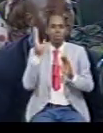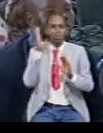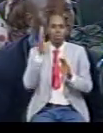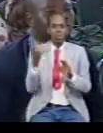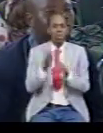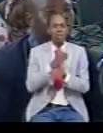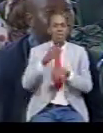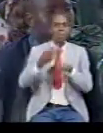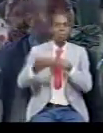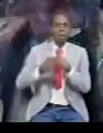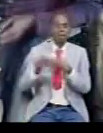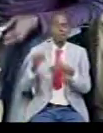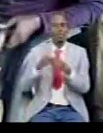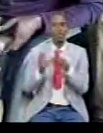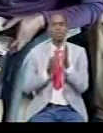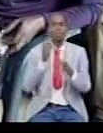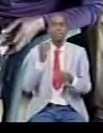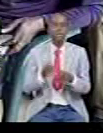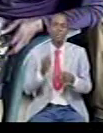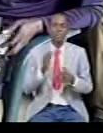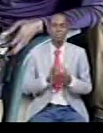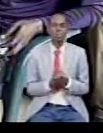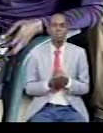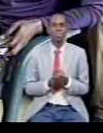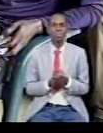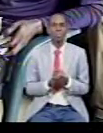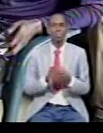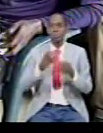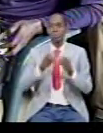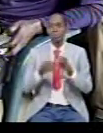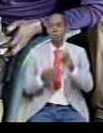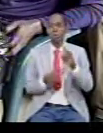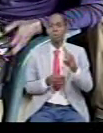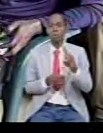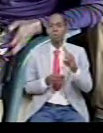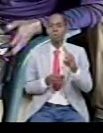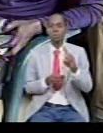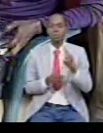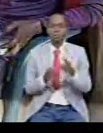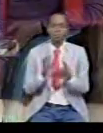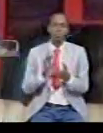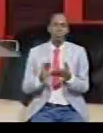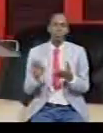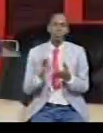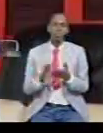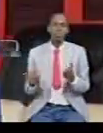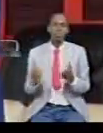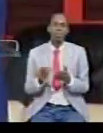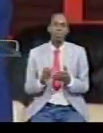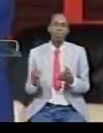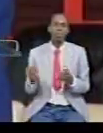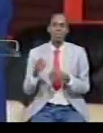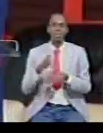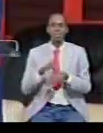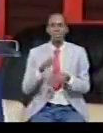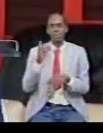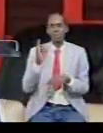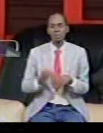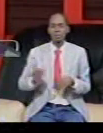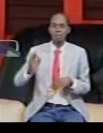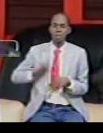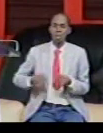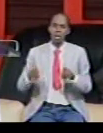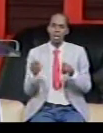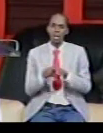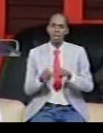in Jesus' name. Number one, counting earthly gain as